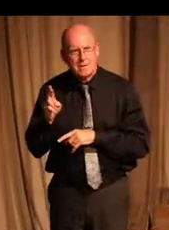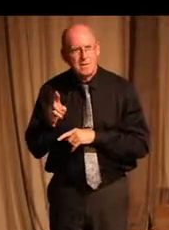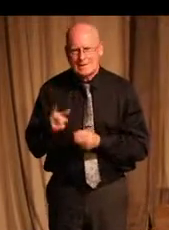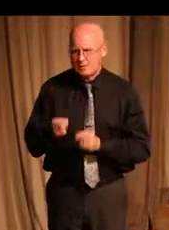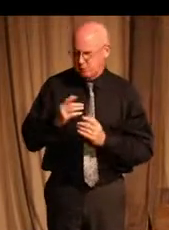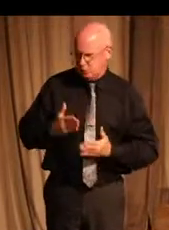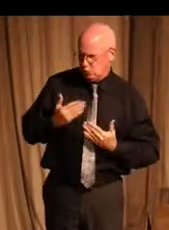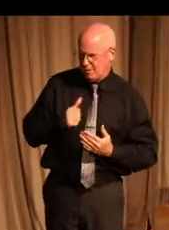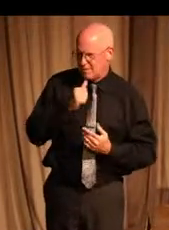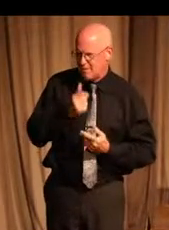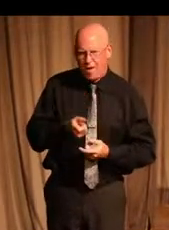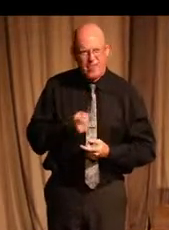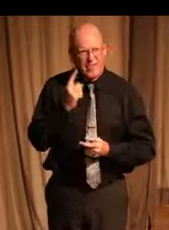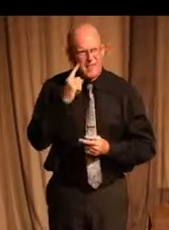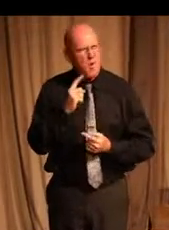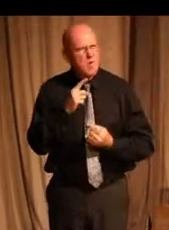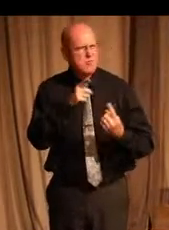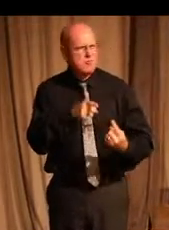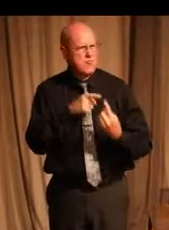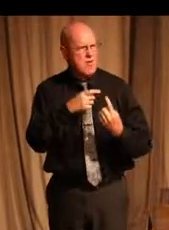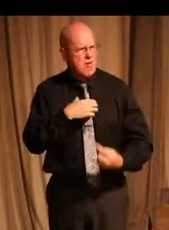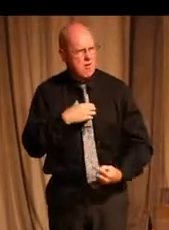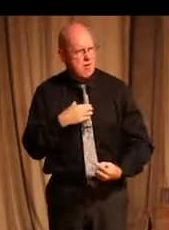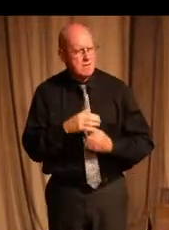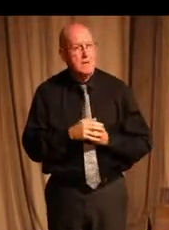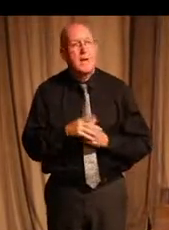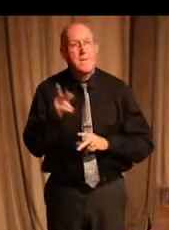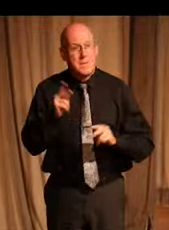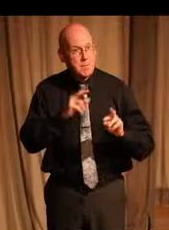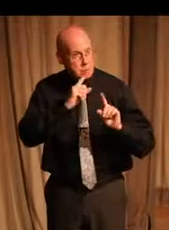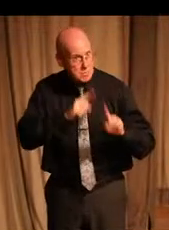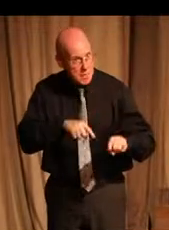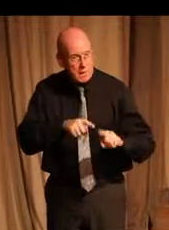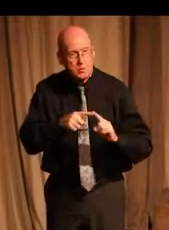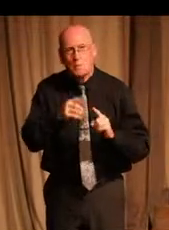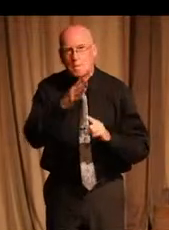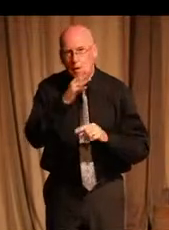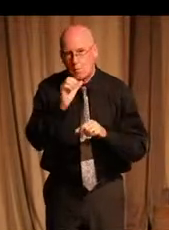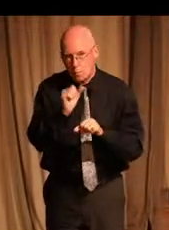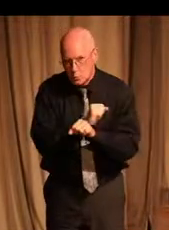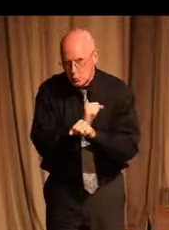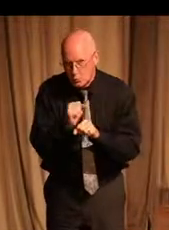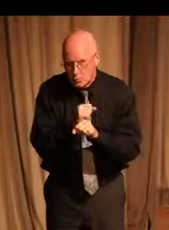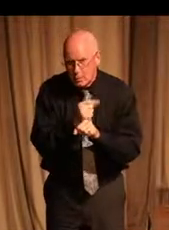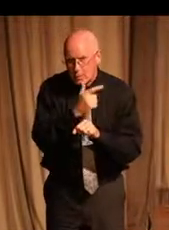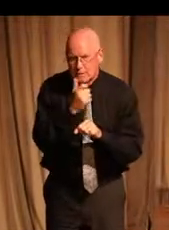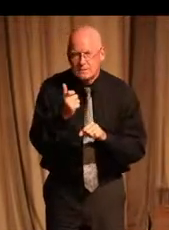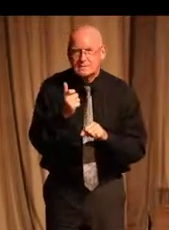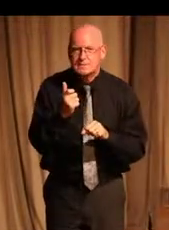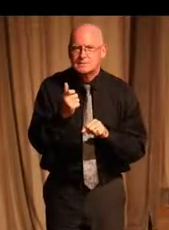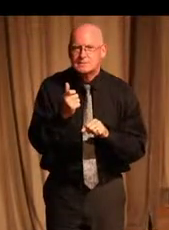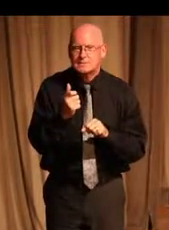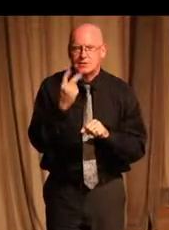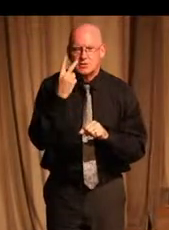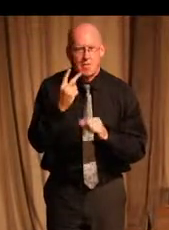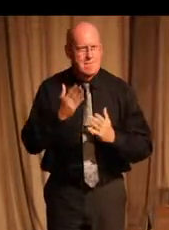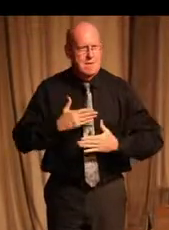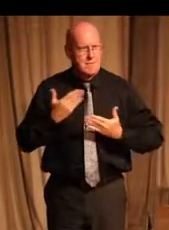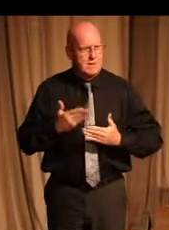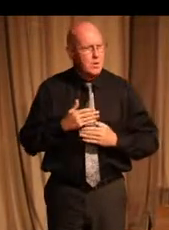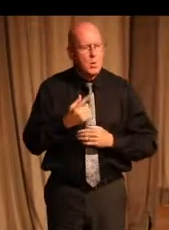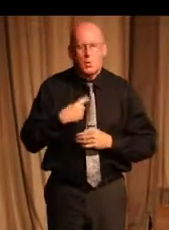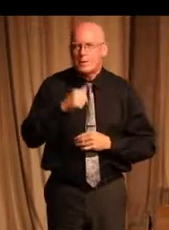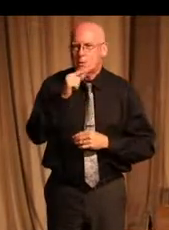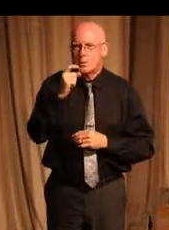me struggle. And I think that's why people respond to the work. Because I don't know that we need any more reminders of our